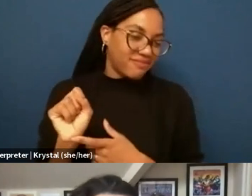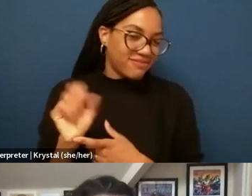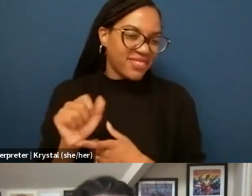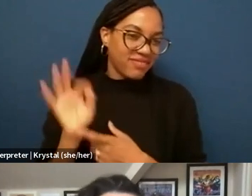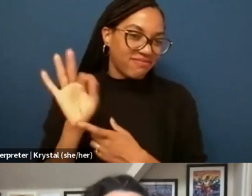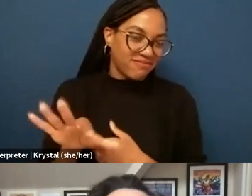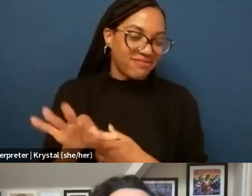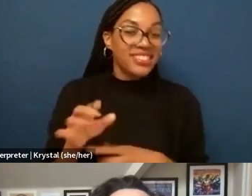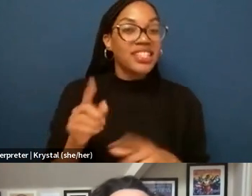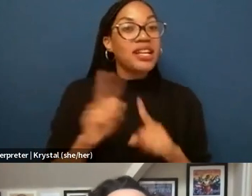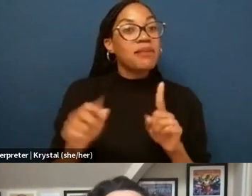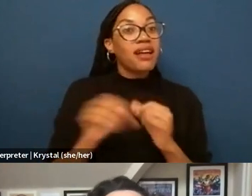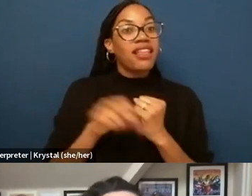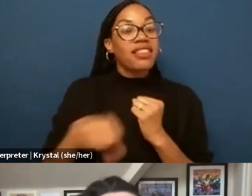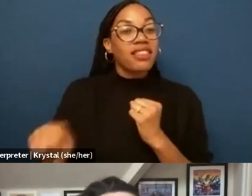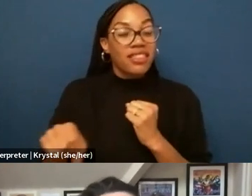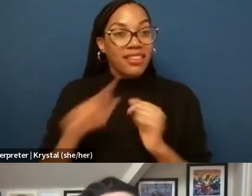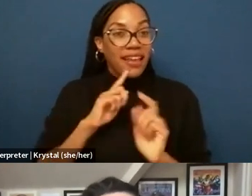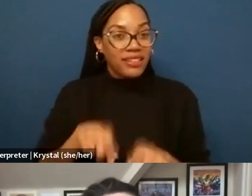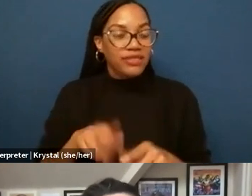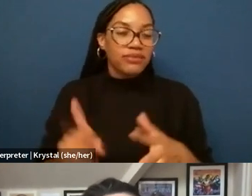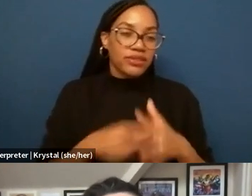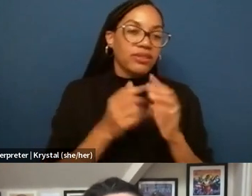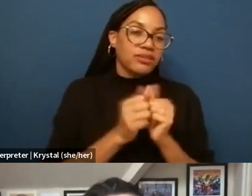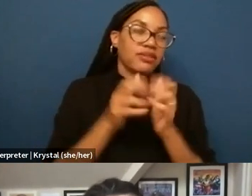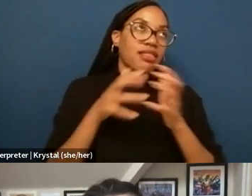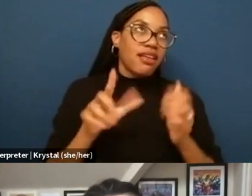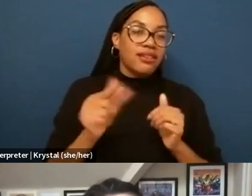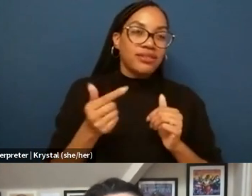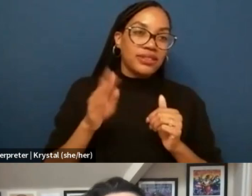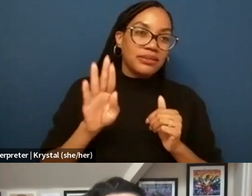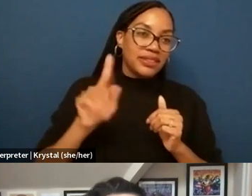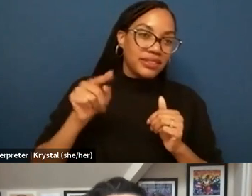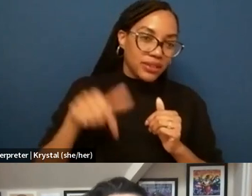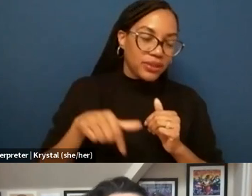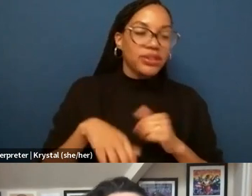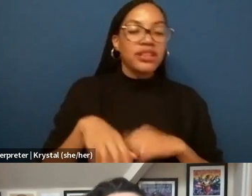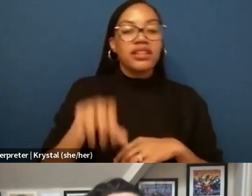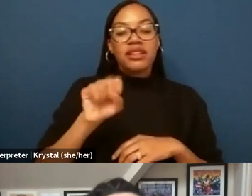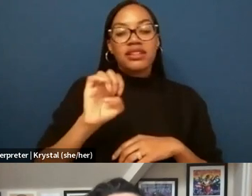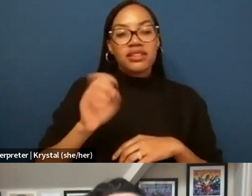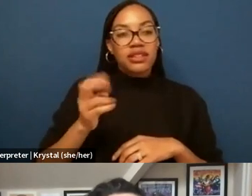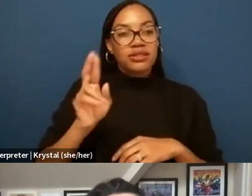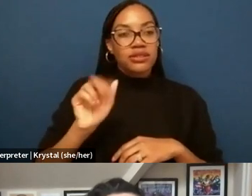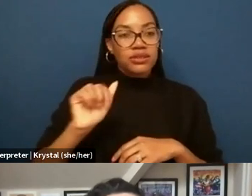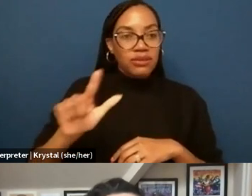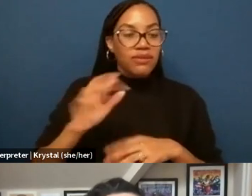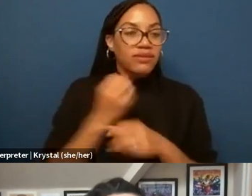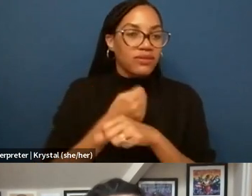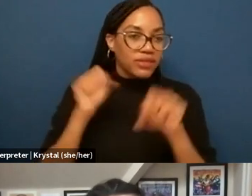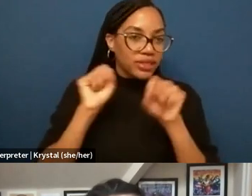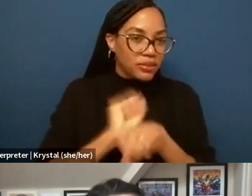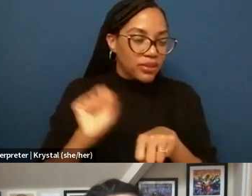slightly longer answer, it started off with a lot of LGBTQ activism and sexual freedom work, then moving into